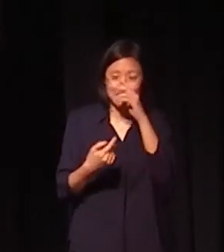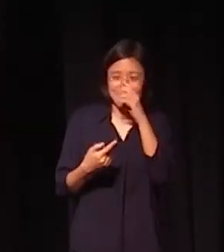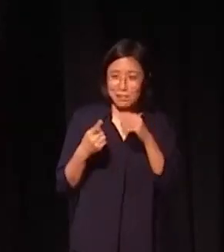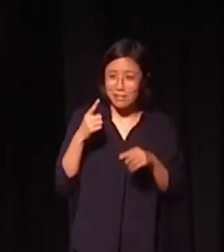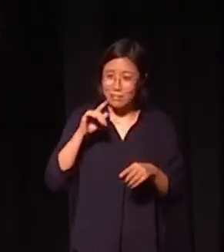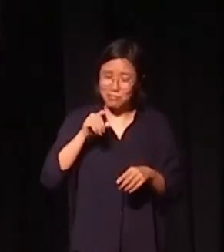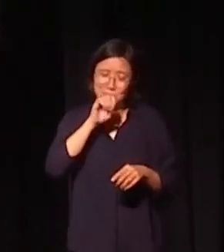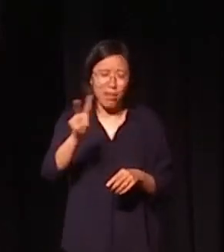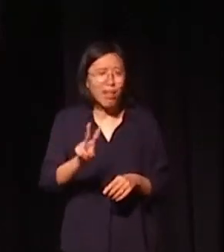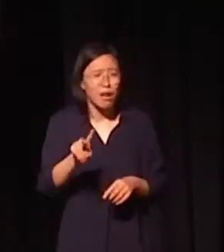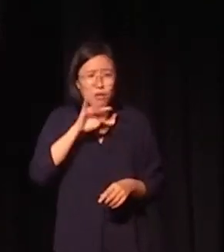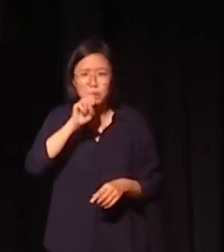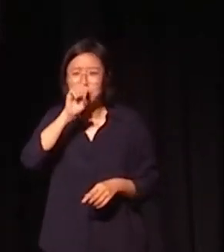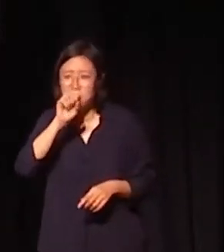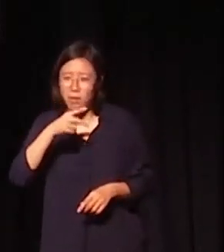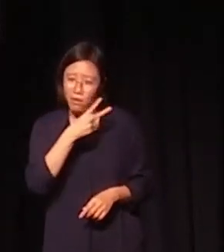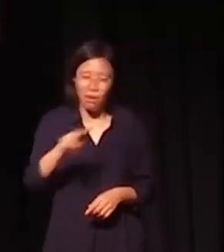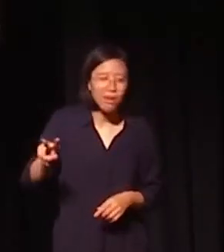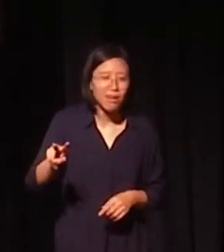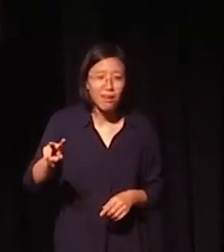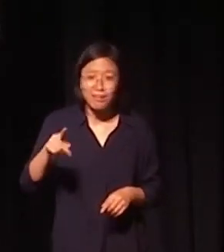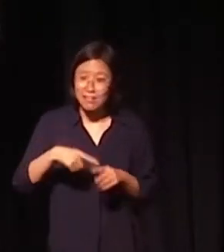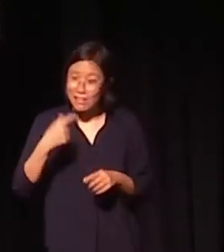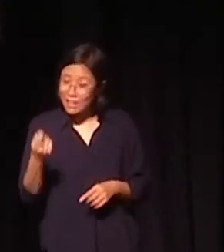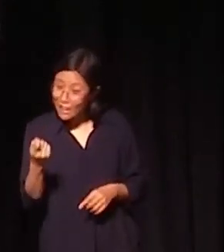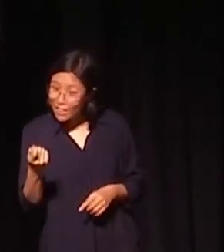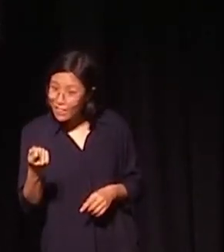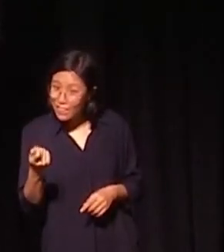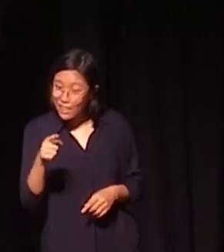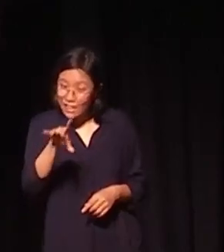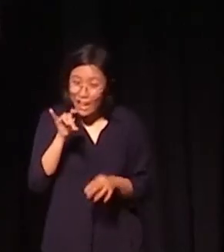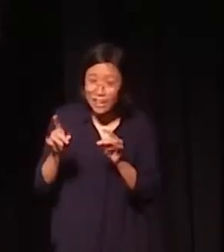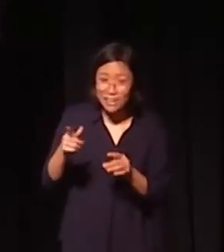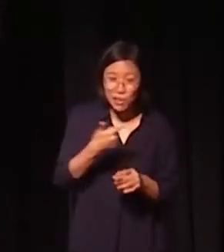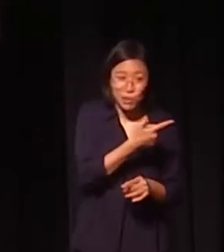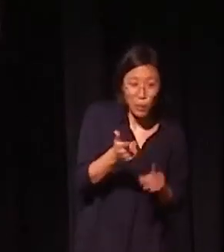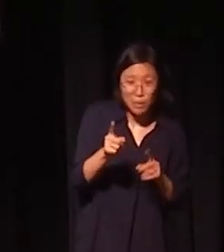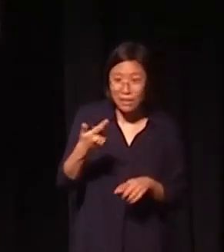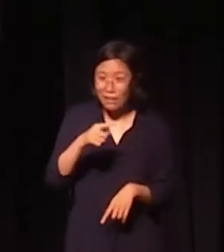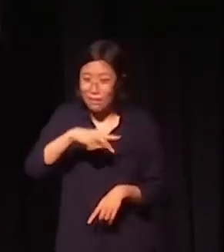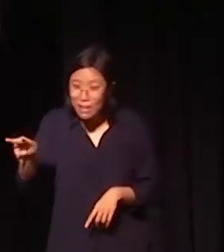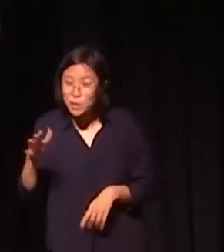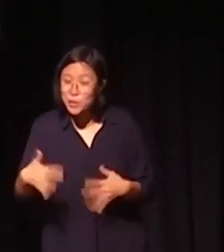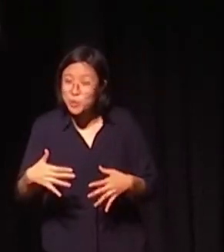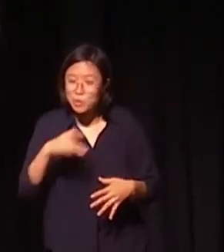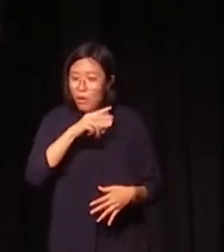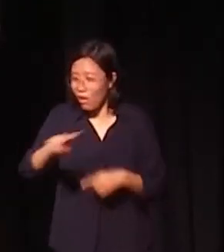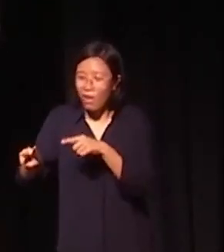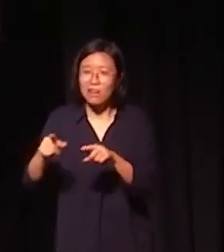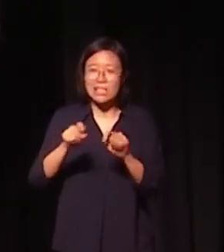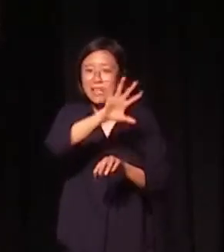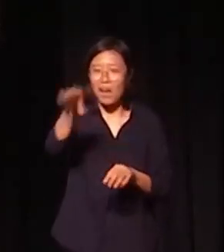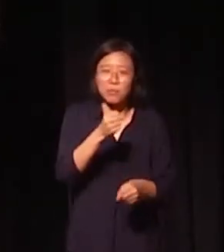if there was just one spoken language? And which one would you choose? And then we'd all be out of a job. So